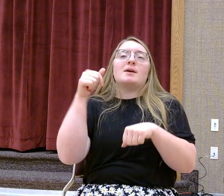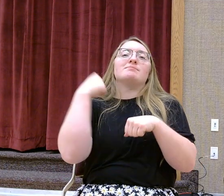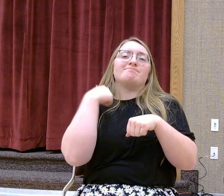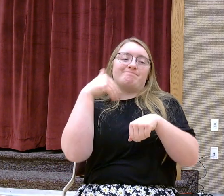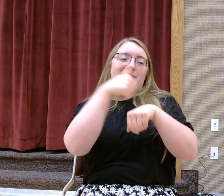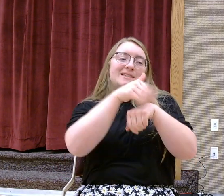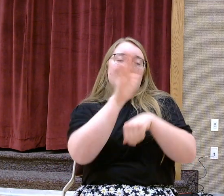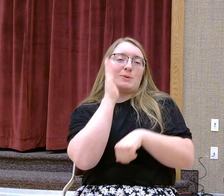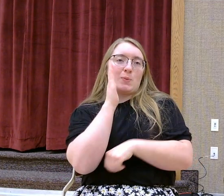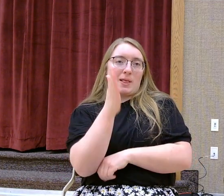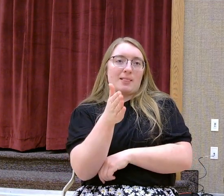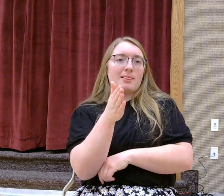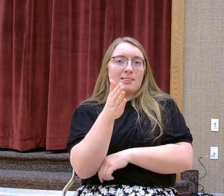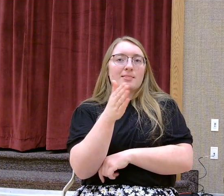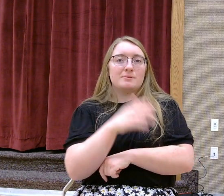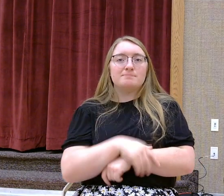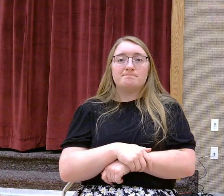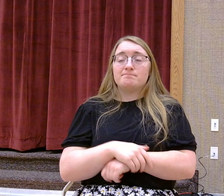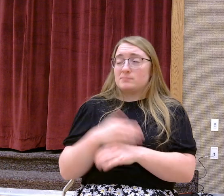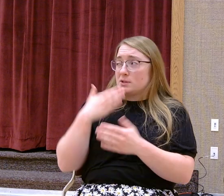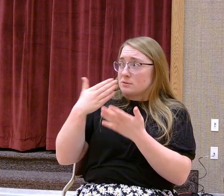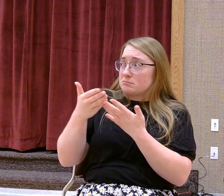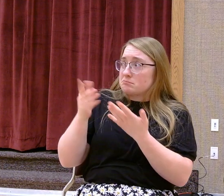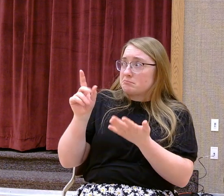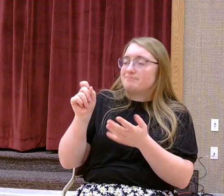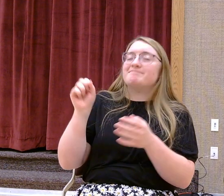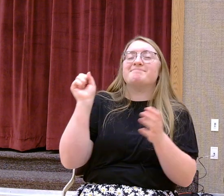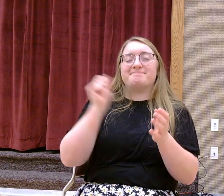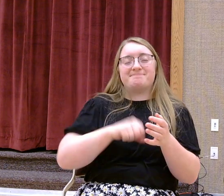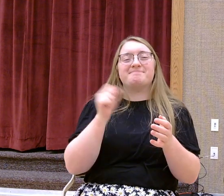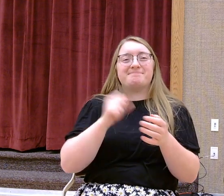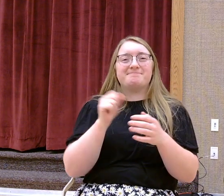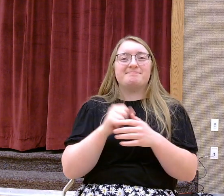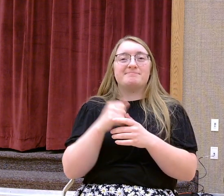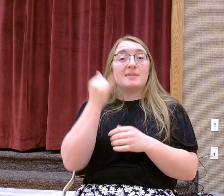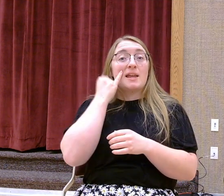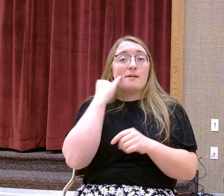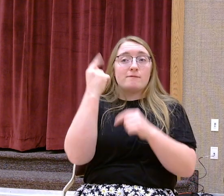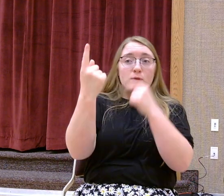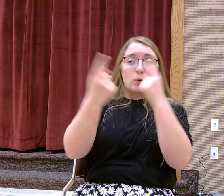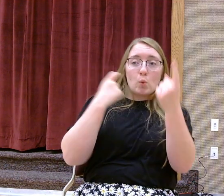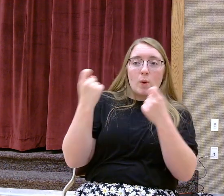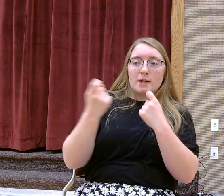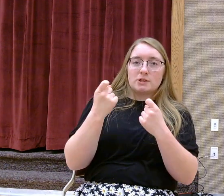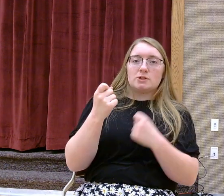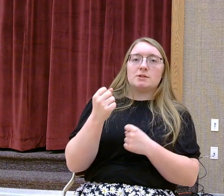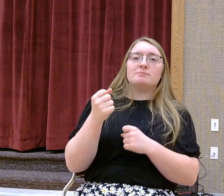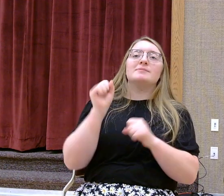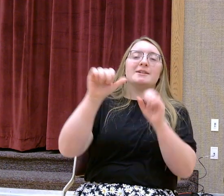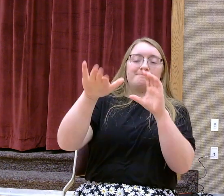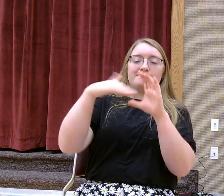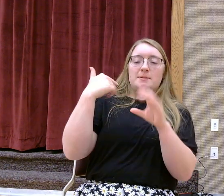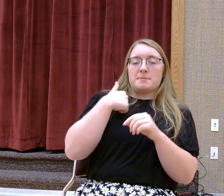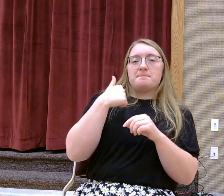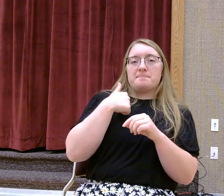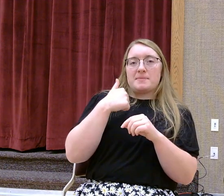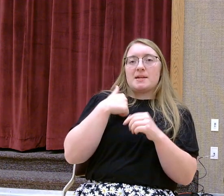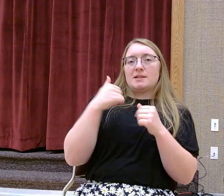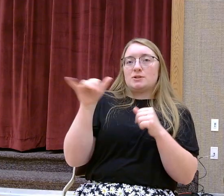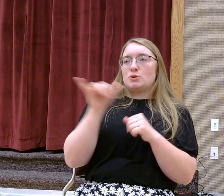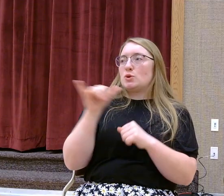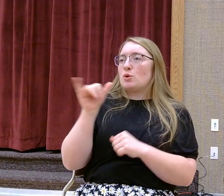you're good with that. Yeah, absolutely. So. And if you have any questions, you can email me as well. Yeah.